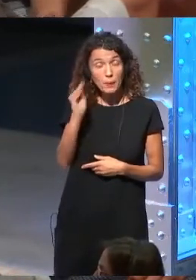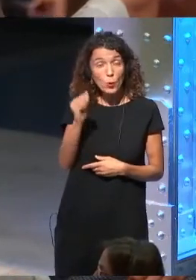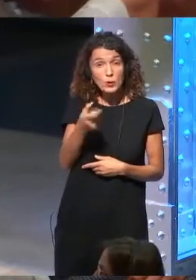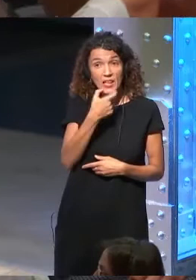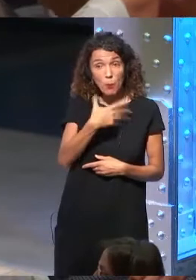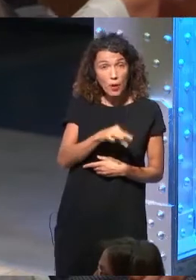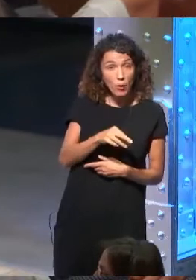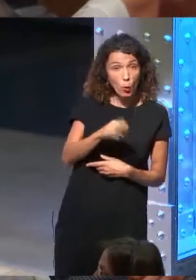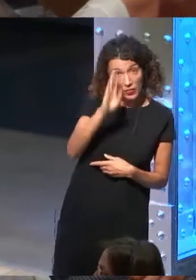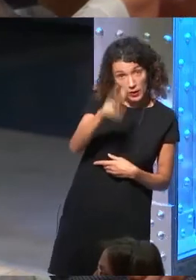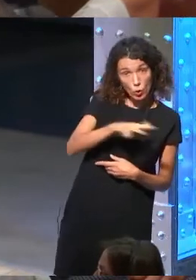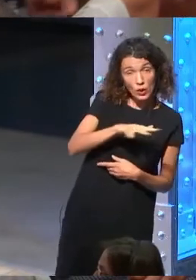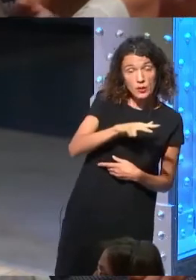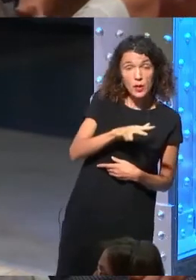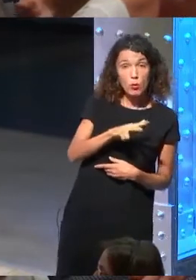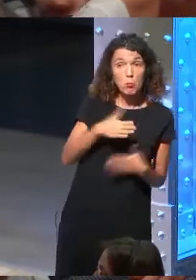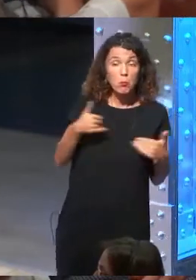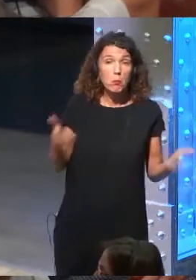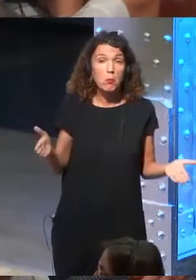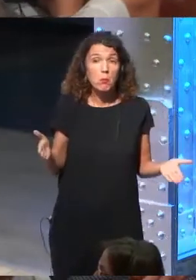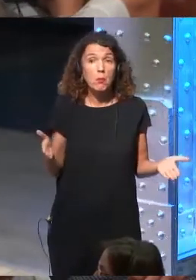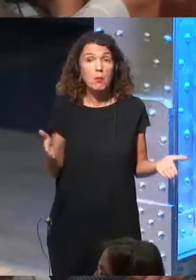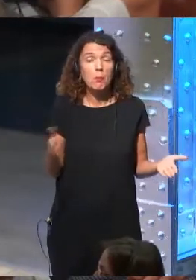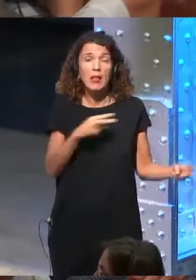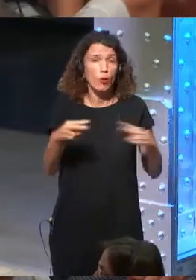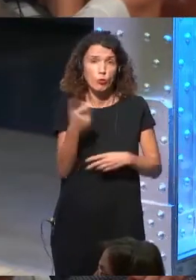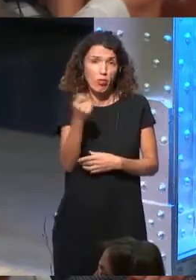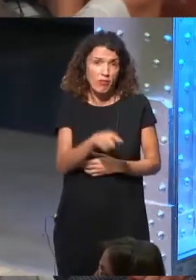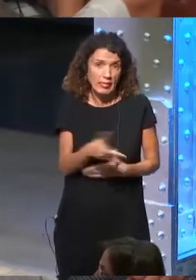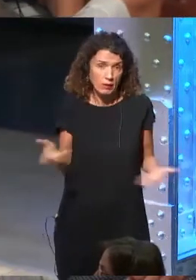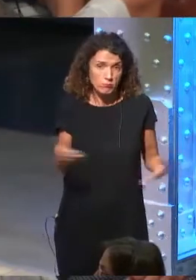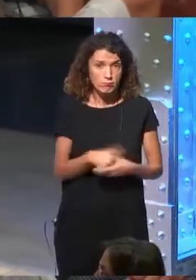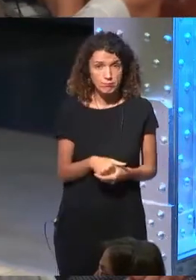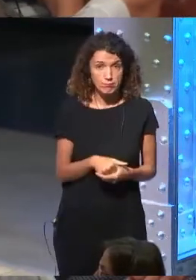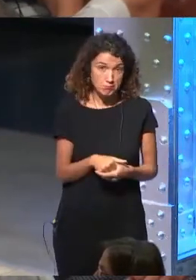May I say it in English? Well, you can pose a question either in English or Spanish, as you want.